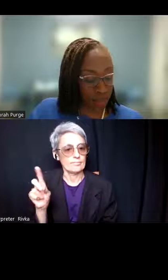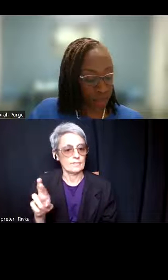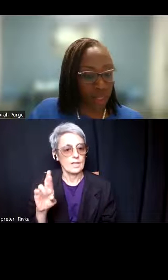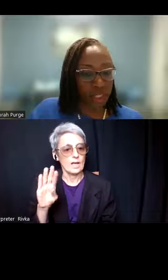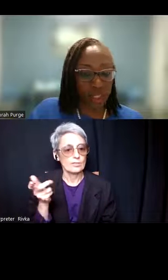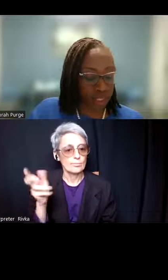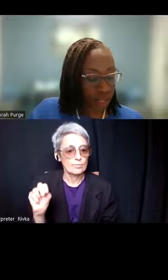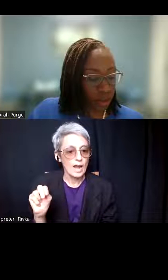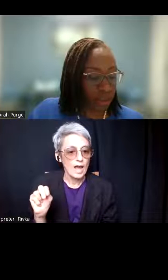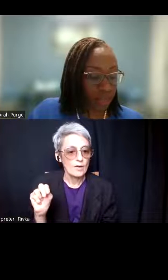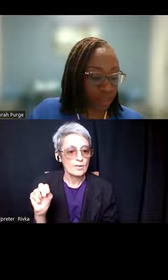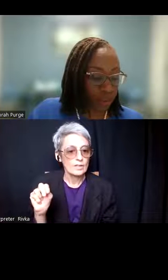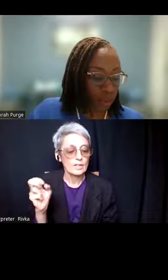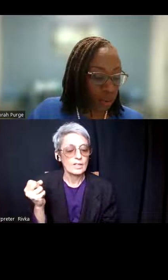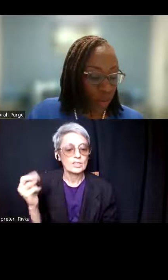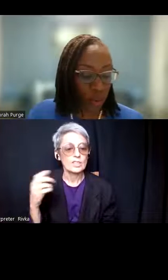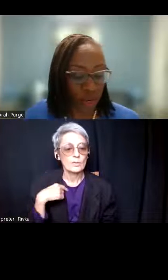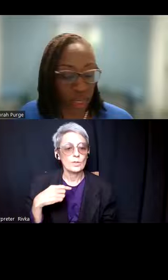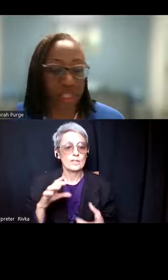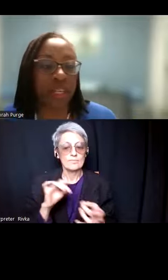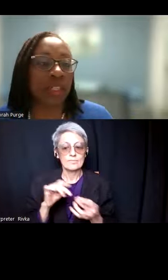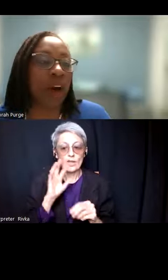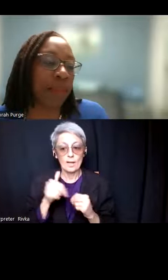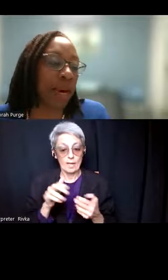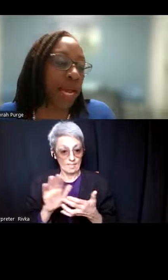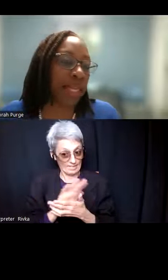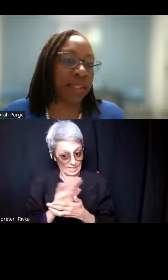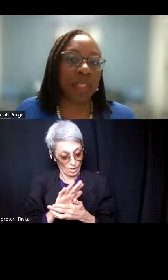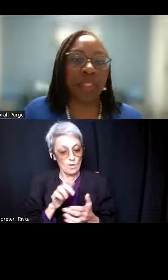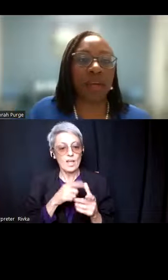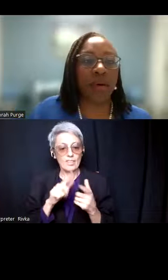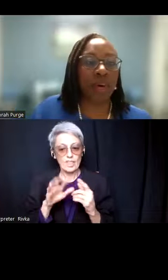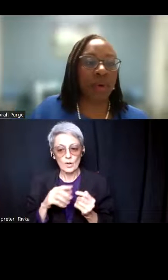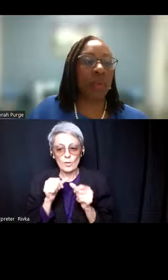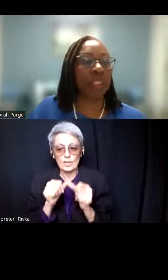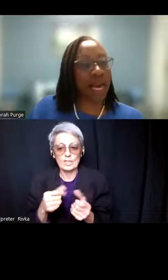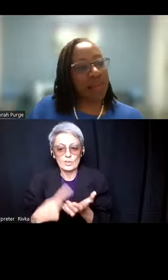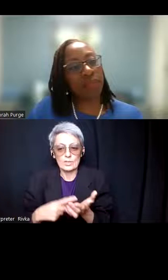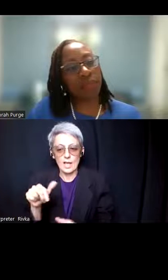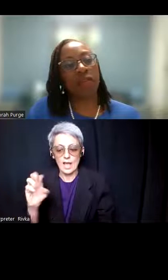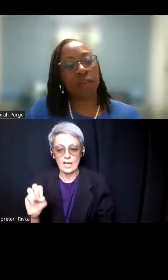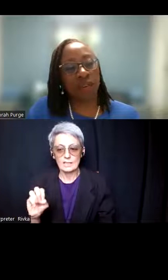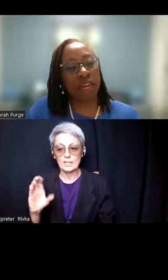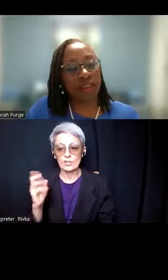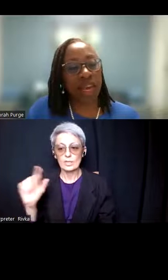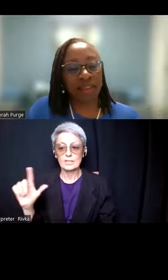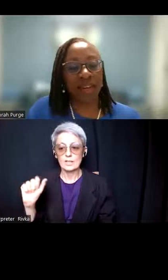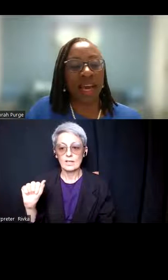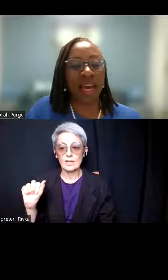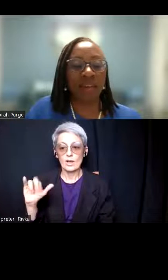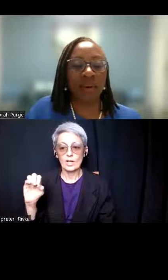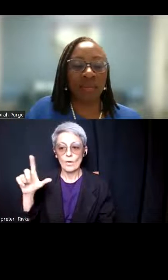has, she's going to tell you about this video, and we're going to continue to talk about ACE. Crystal Ariola will dive a little bit further into